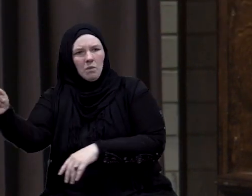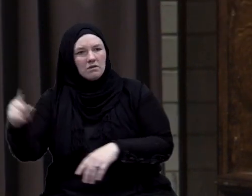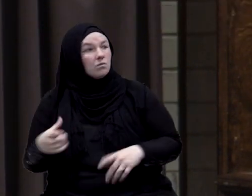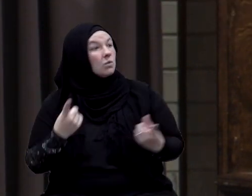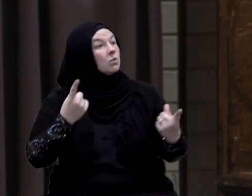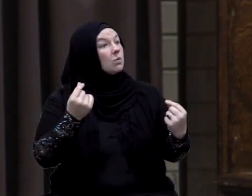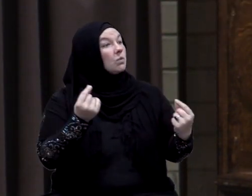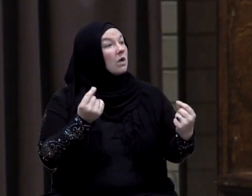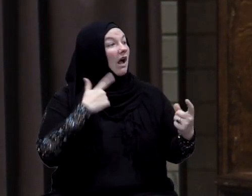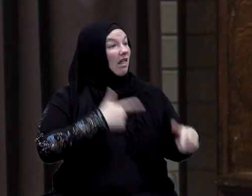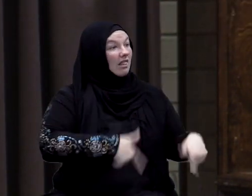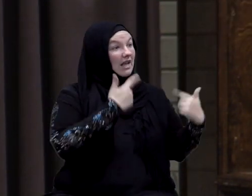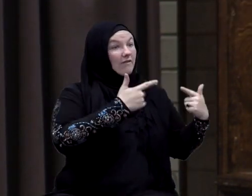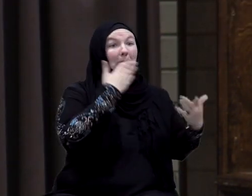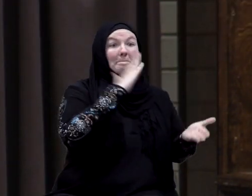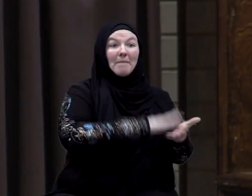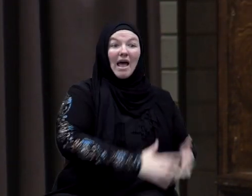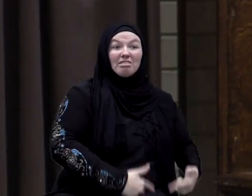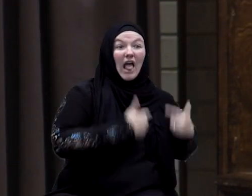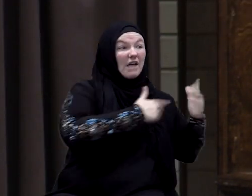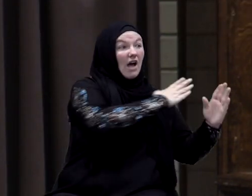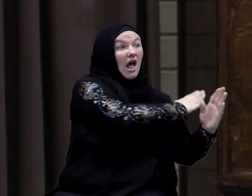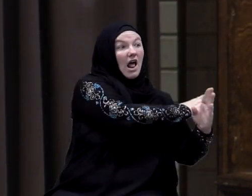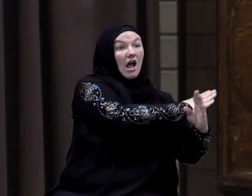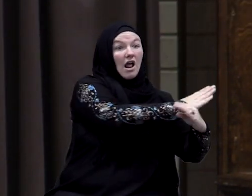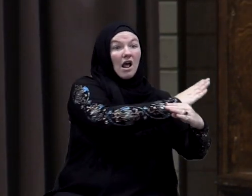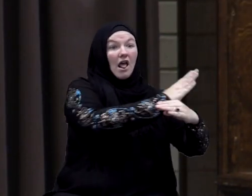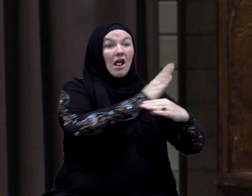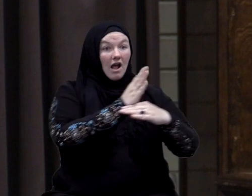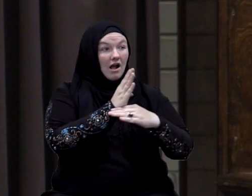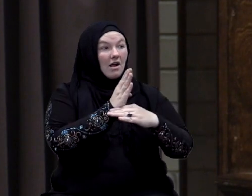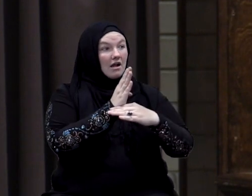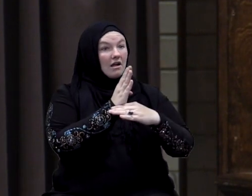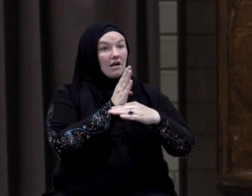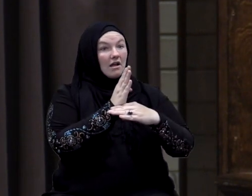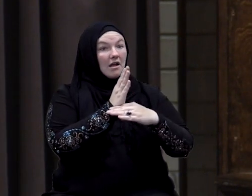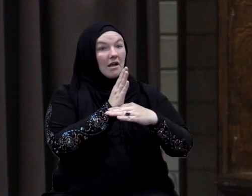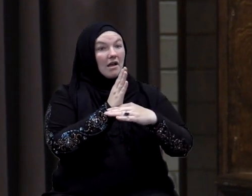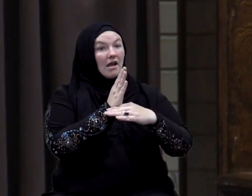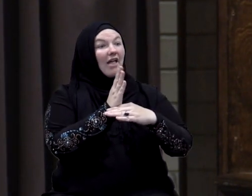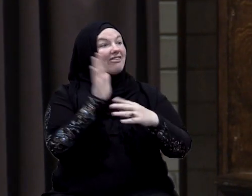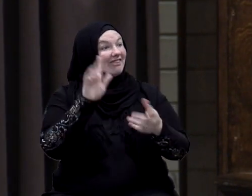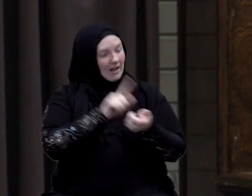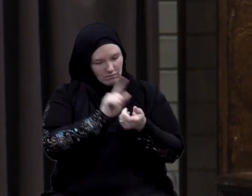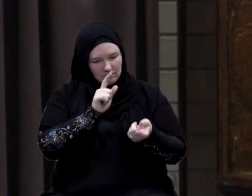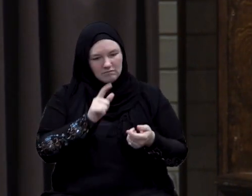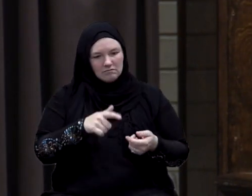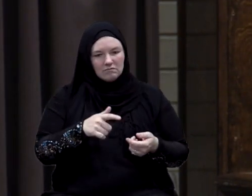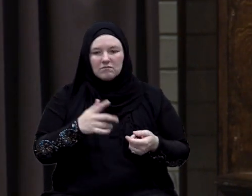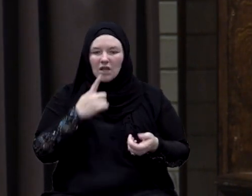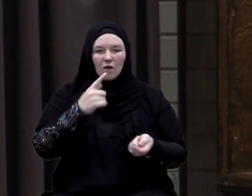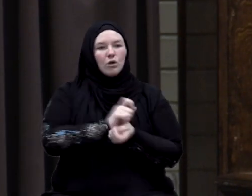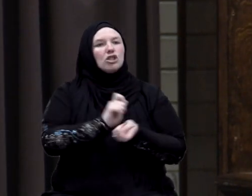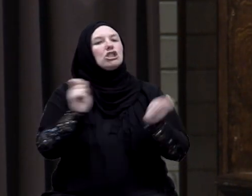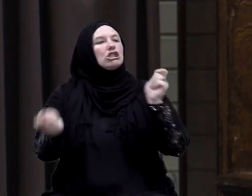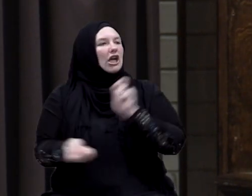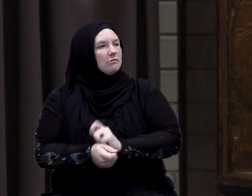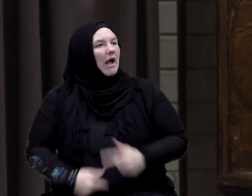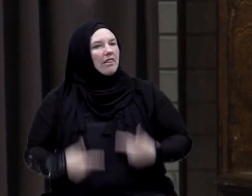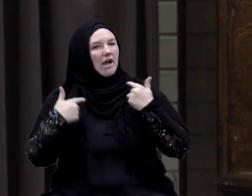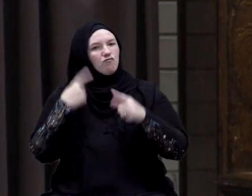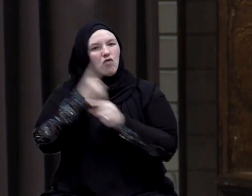along. He's going to be a righteous person, maybe a few weeks. I will make tawbah before I